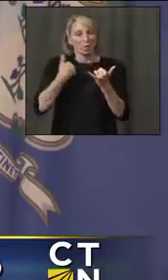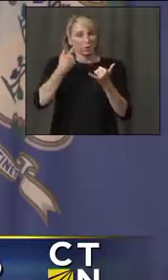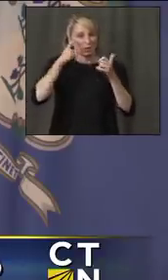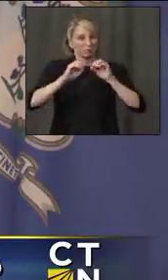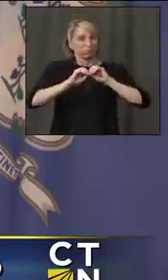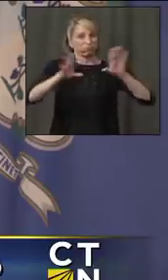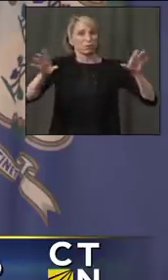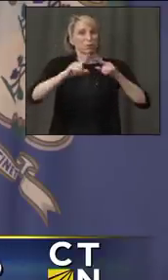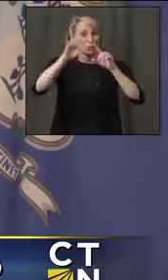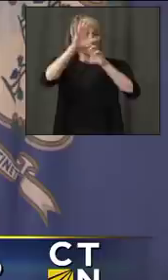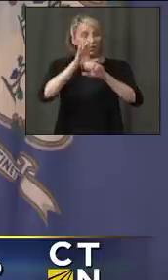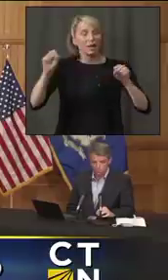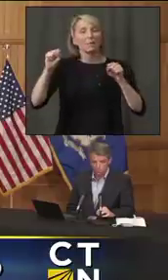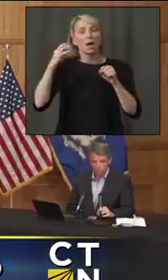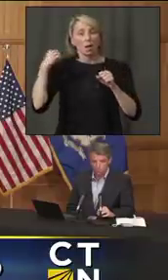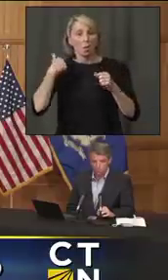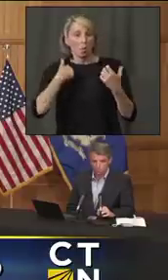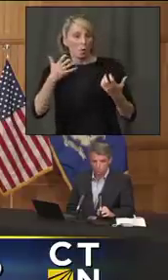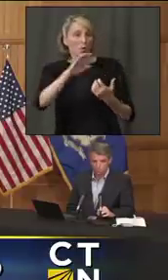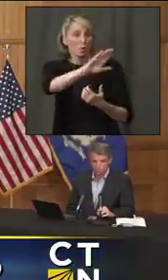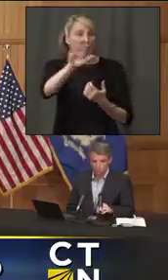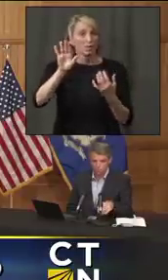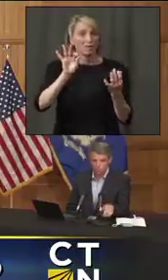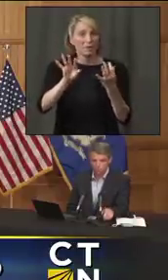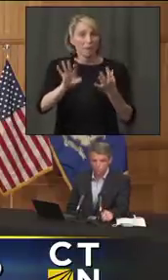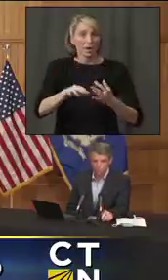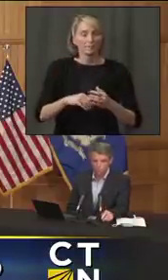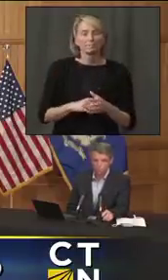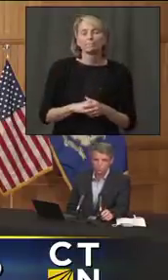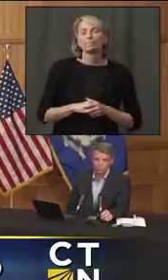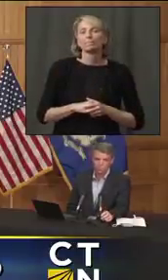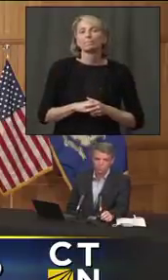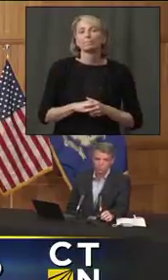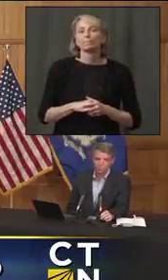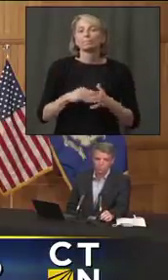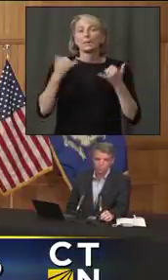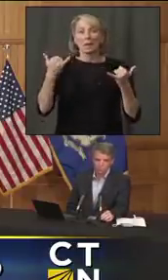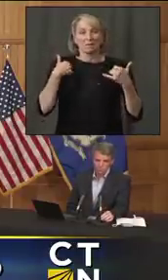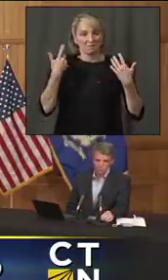next few weeks. Max? News 8.